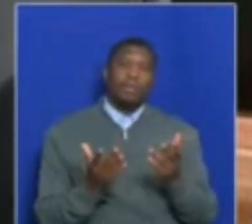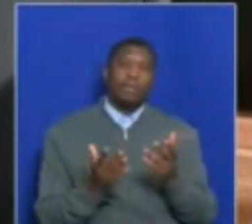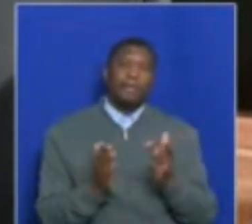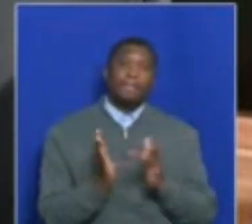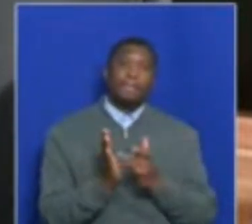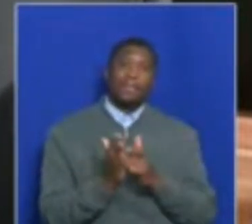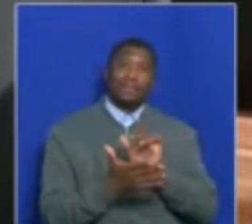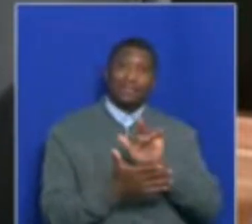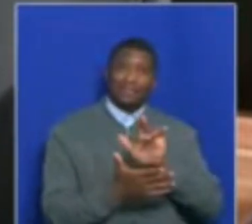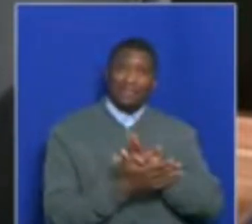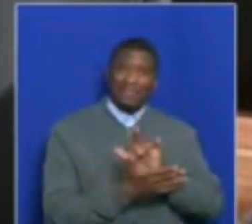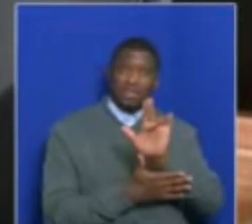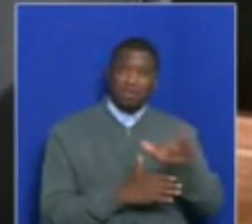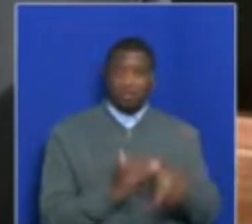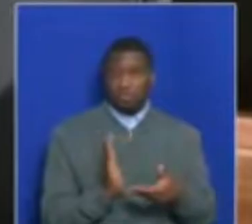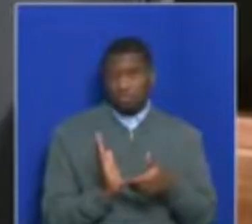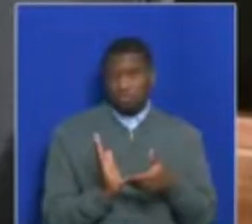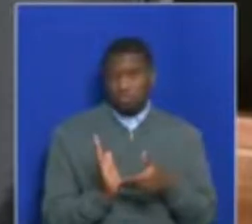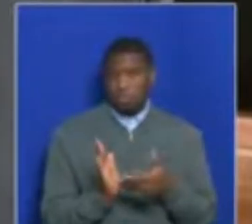Maybe you can,